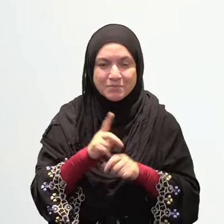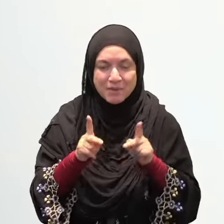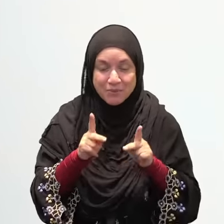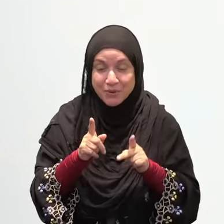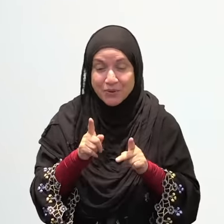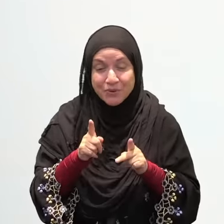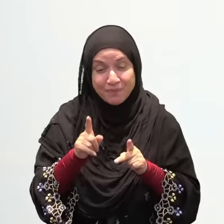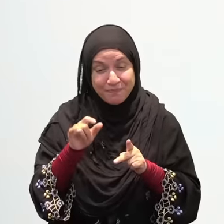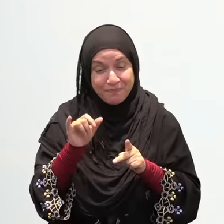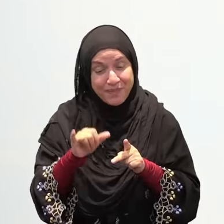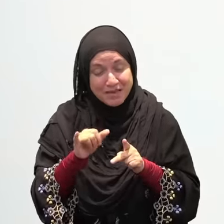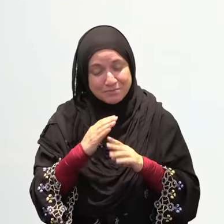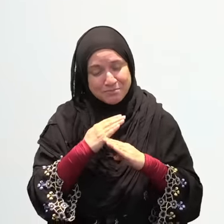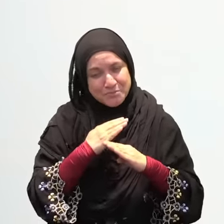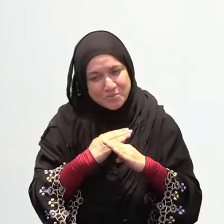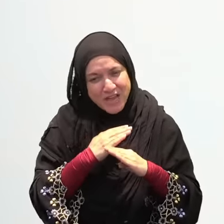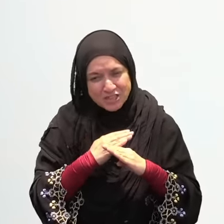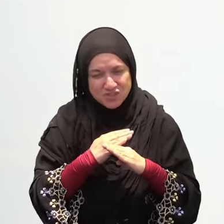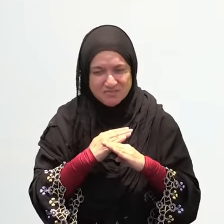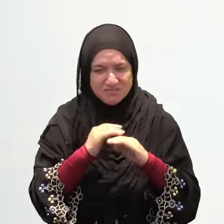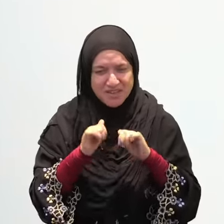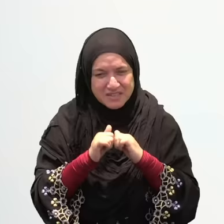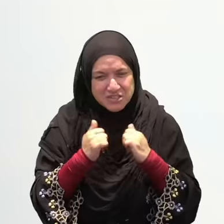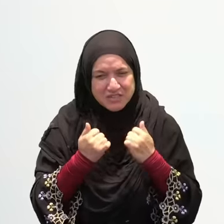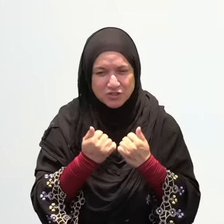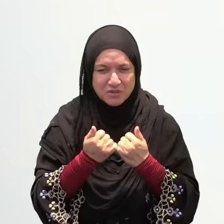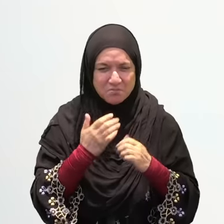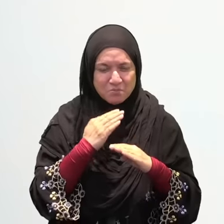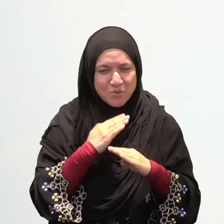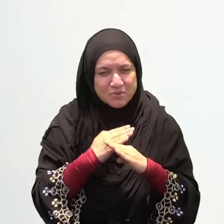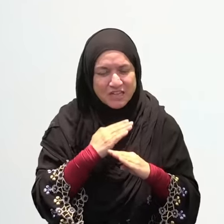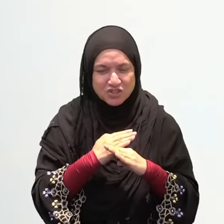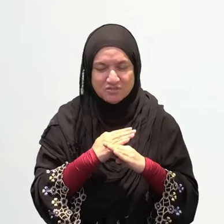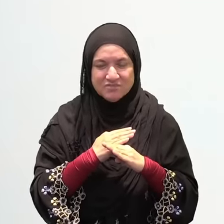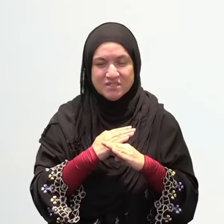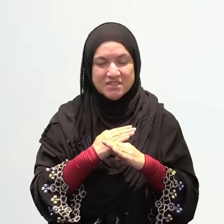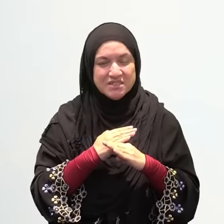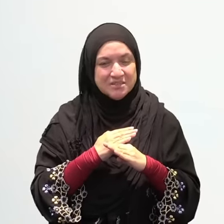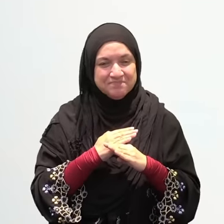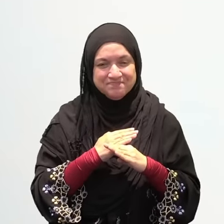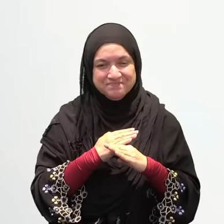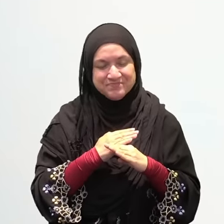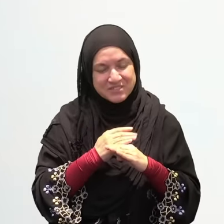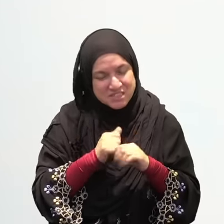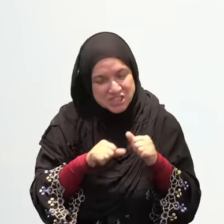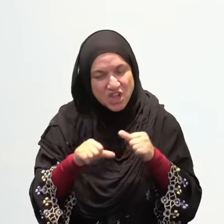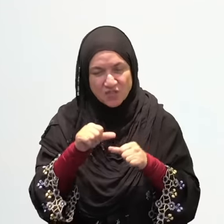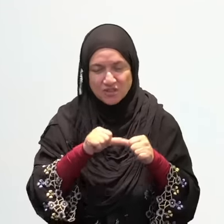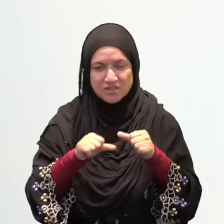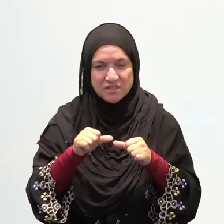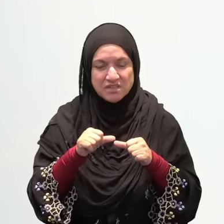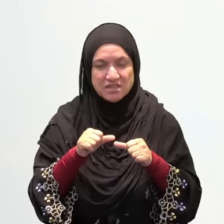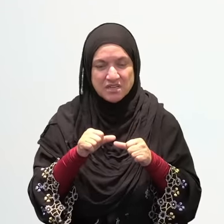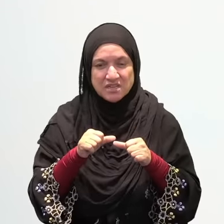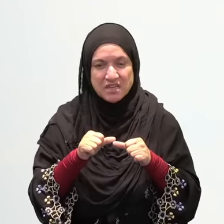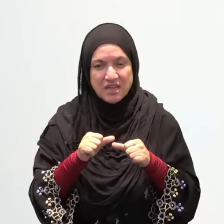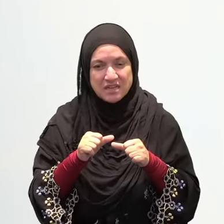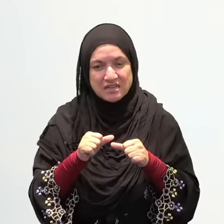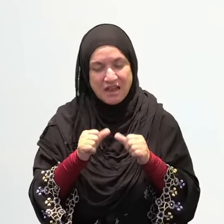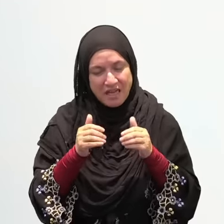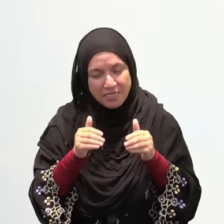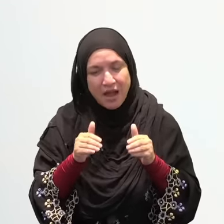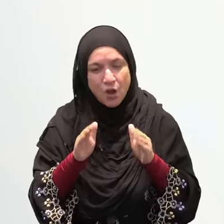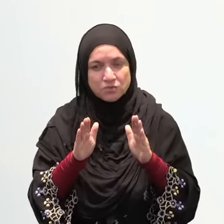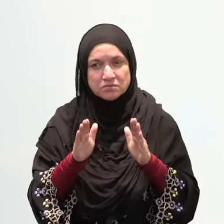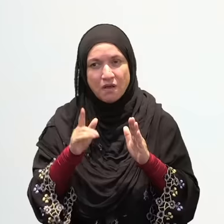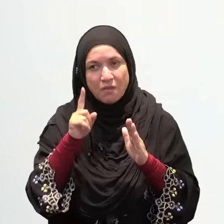protect our societies in this day and age, and for Allah subhanahu wa ta'ala to guide through us people to this way of